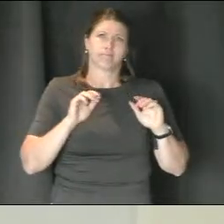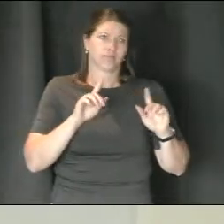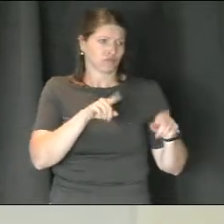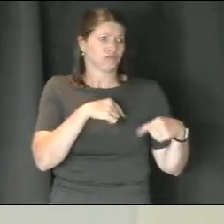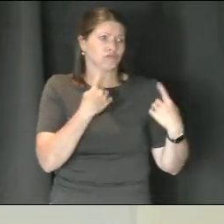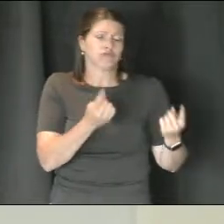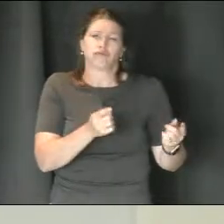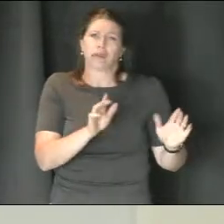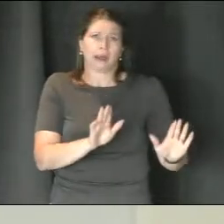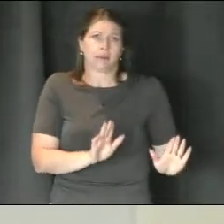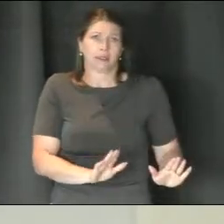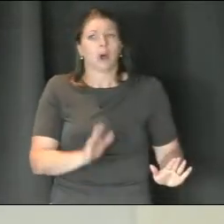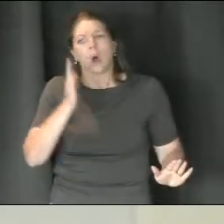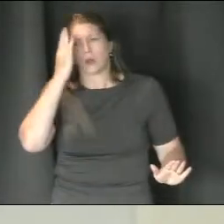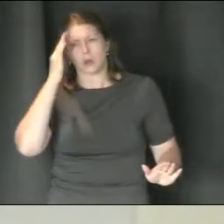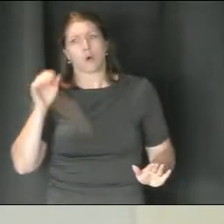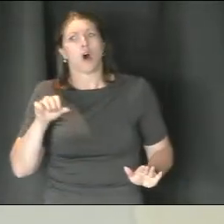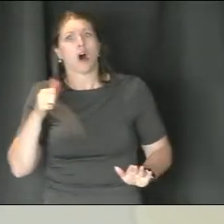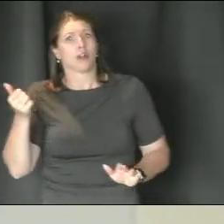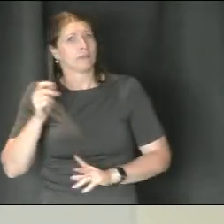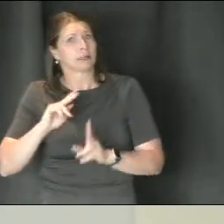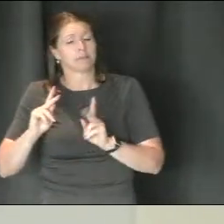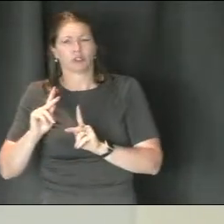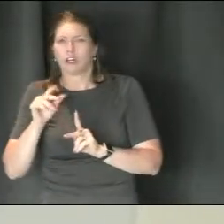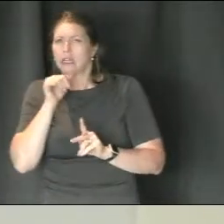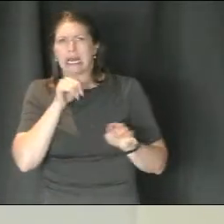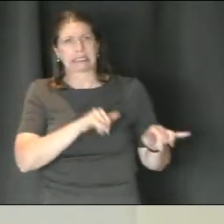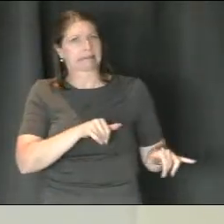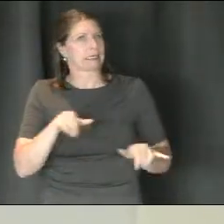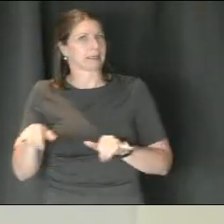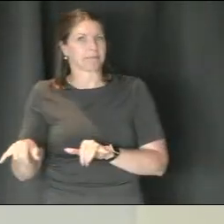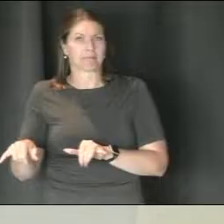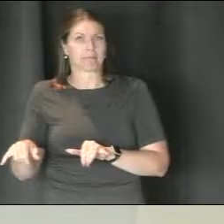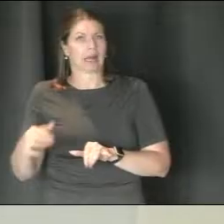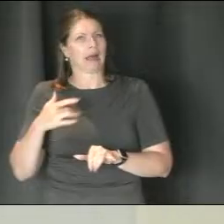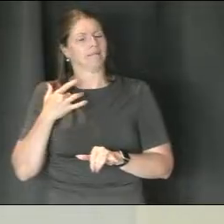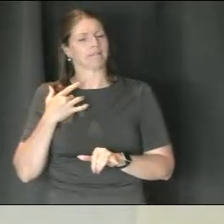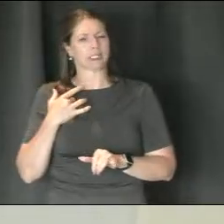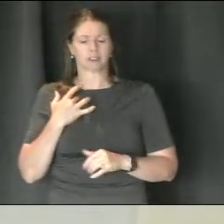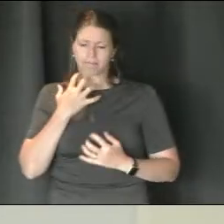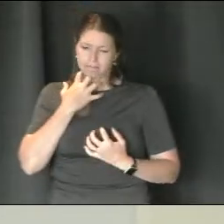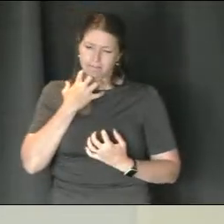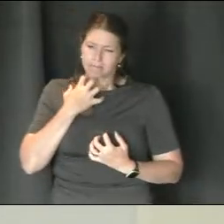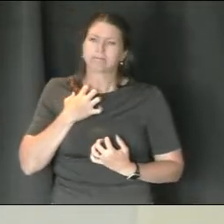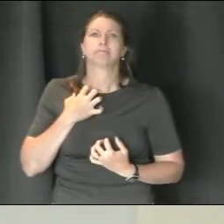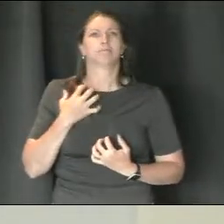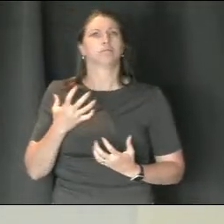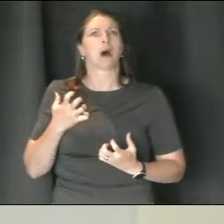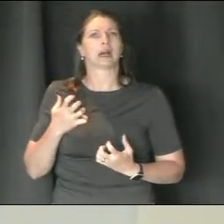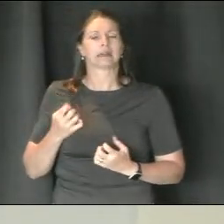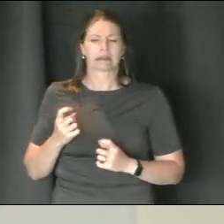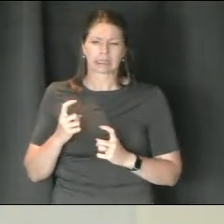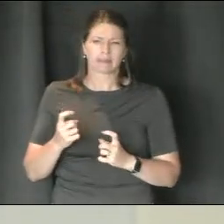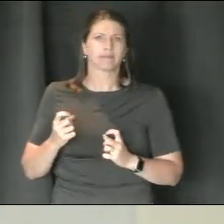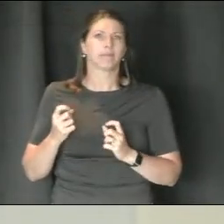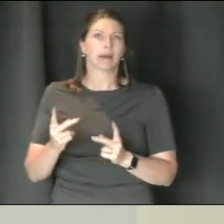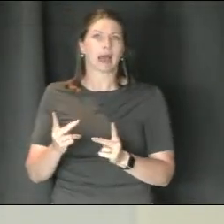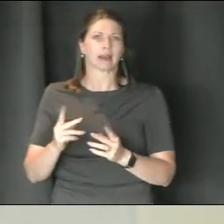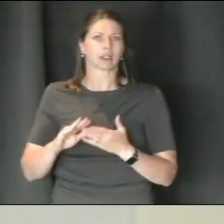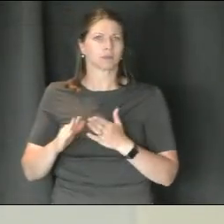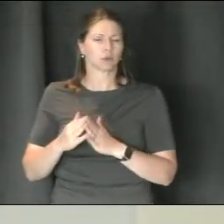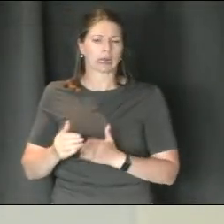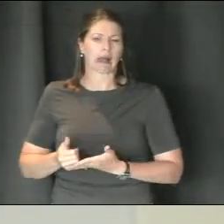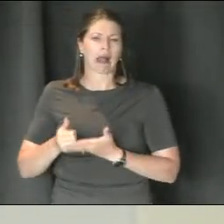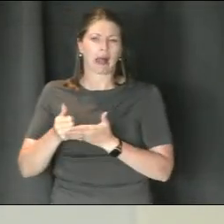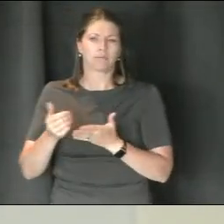many others did not. And I felt a sincere passion and obligation to give back. During